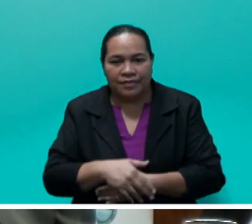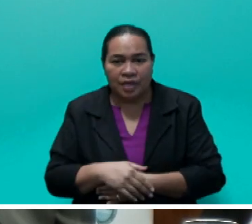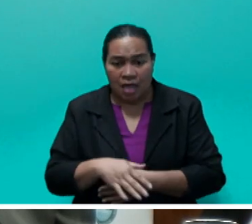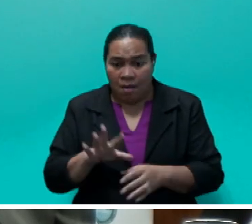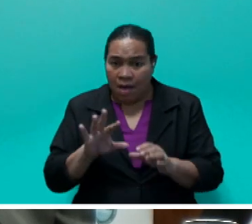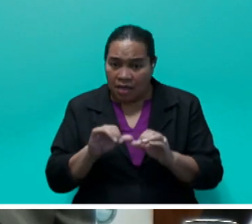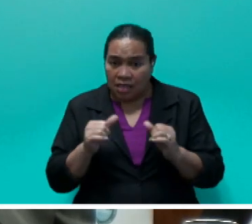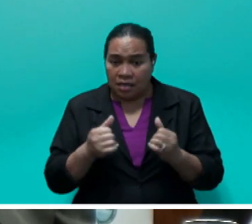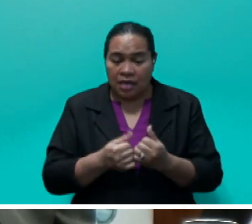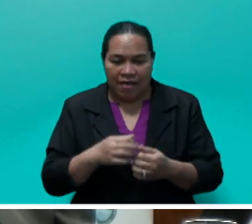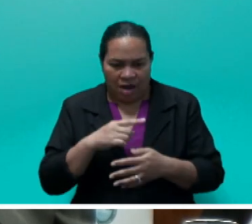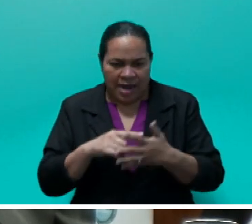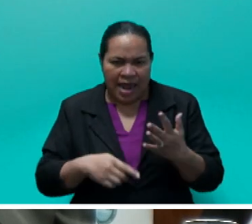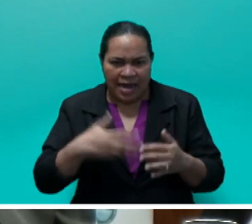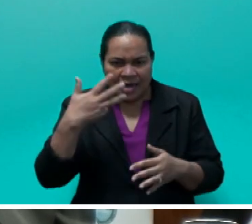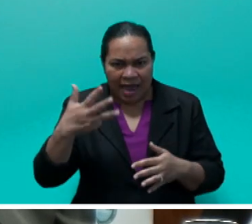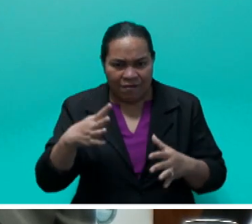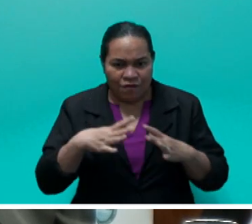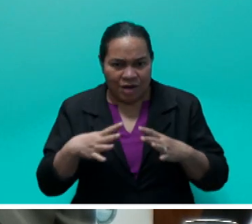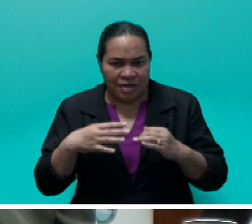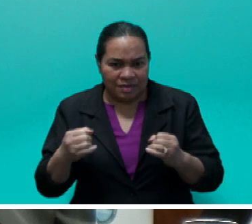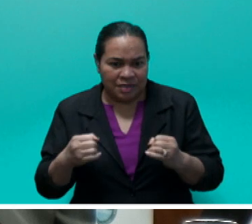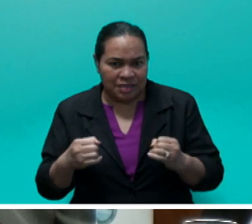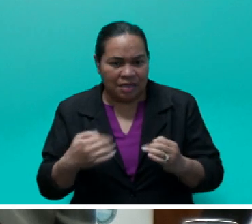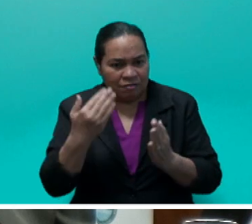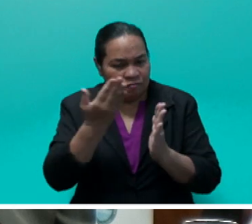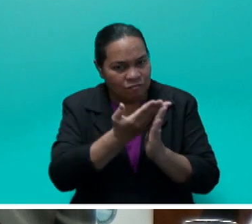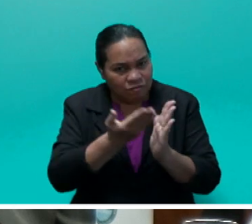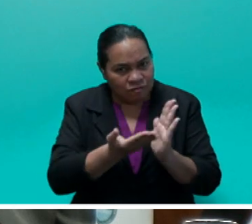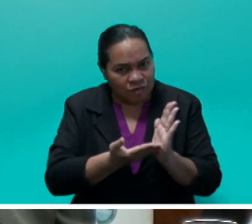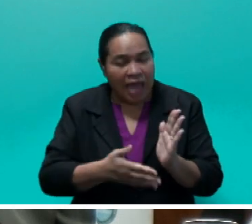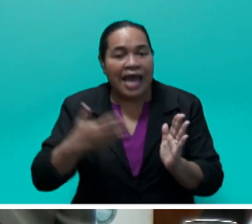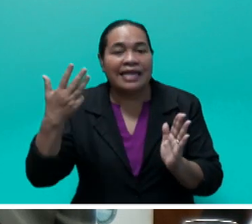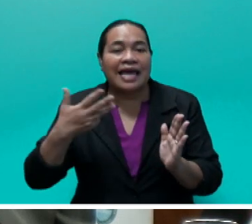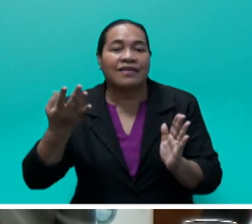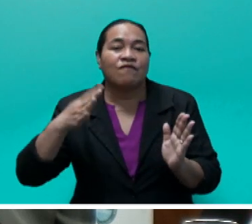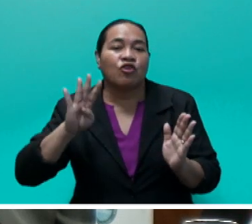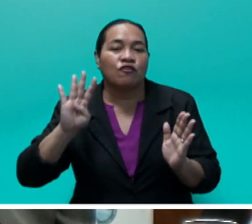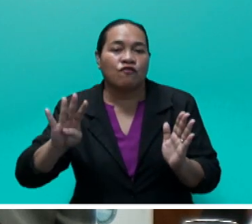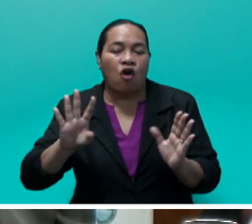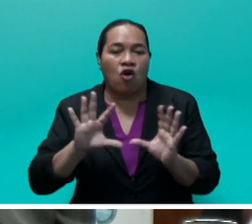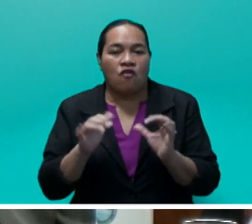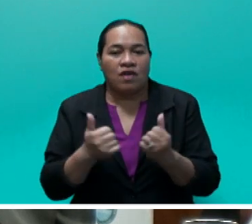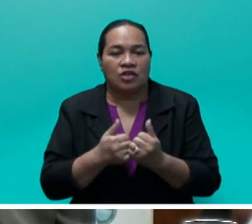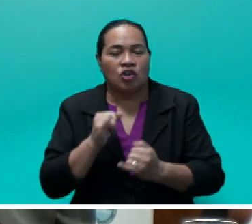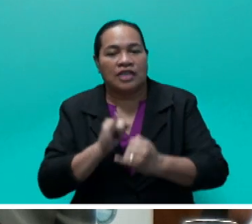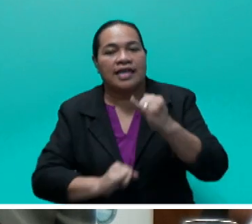the 9 freedoms of the air outlined in the 1944 Convention on International Civil